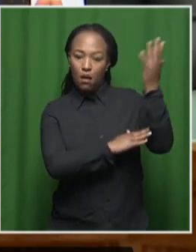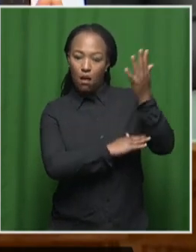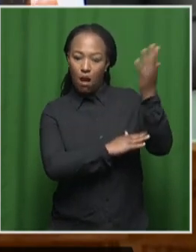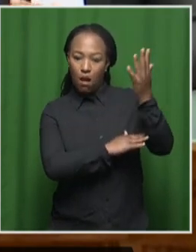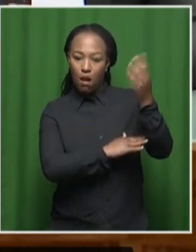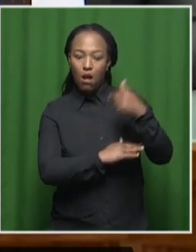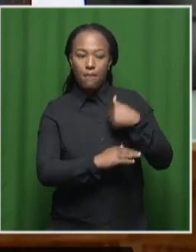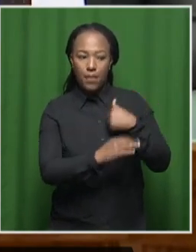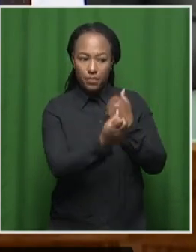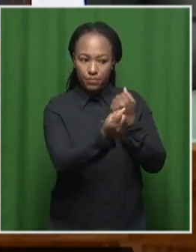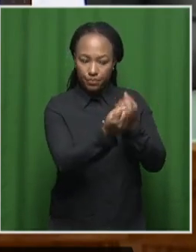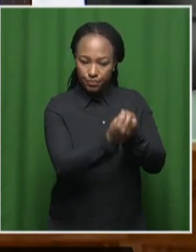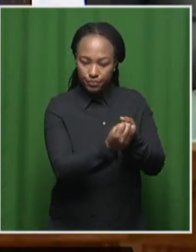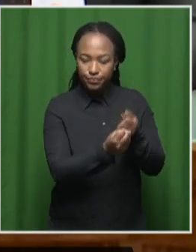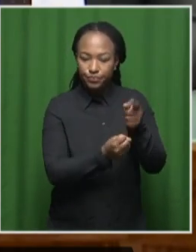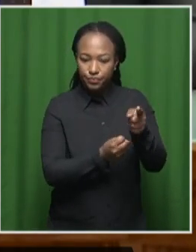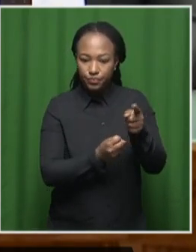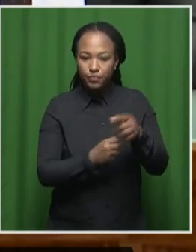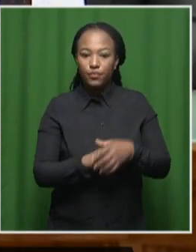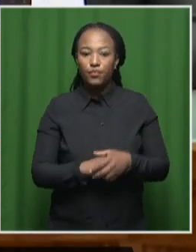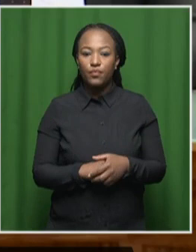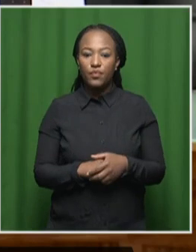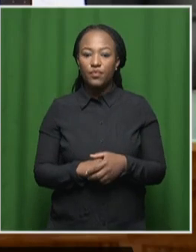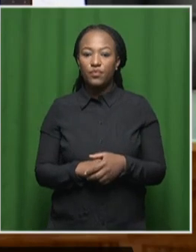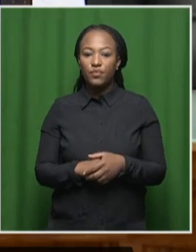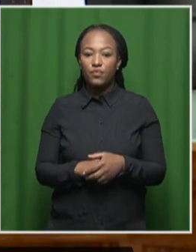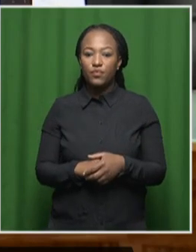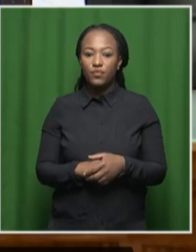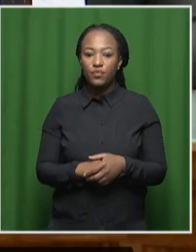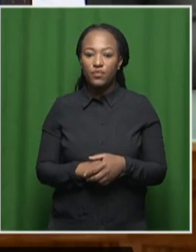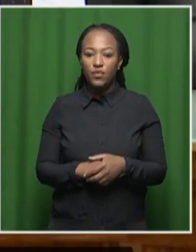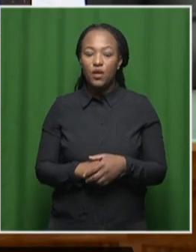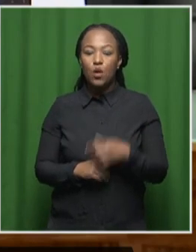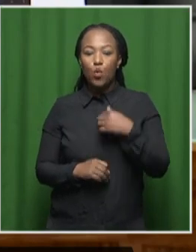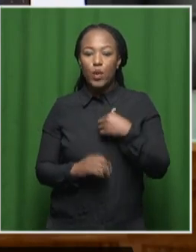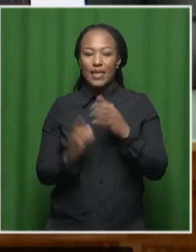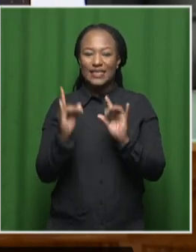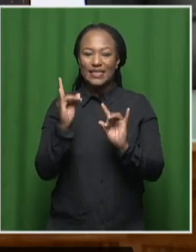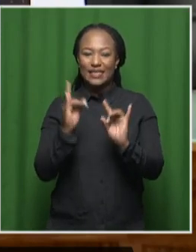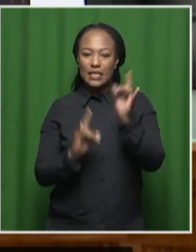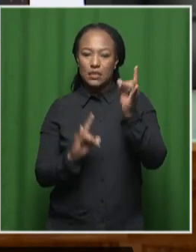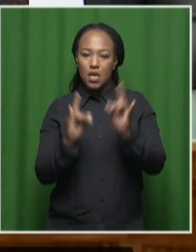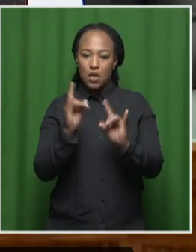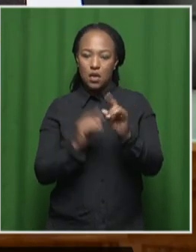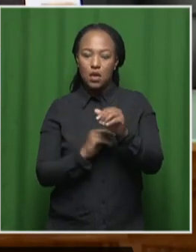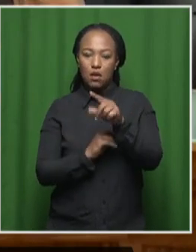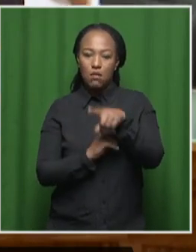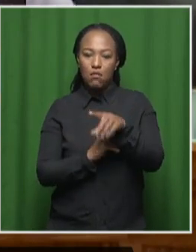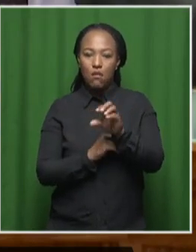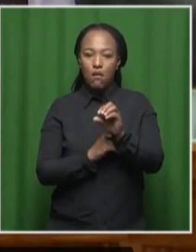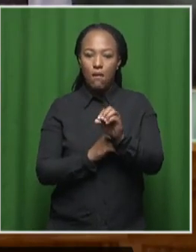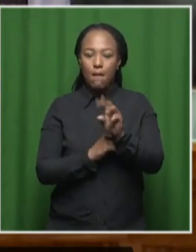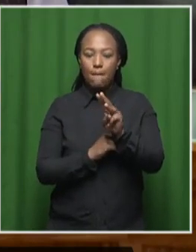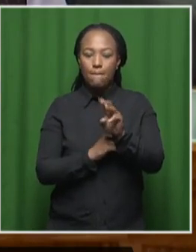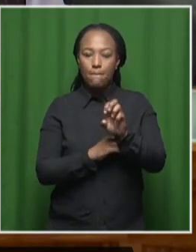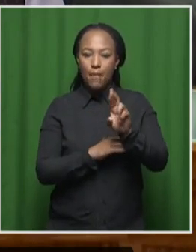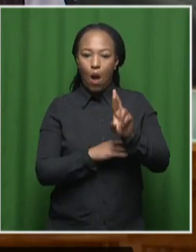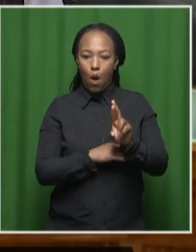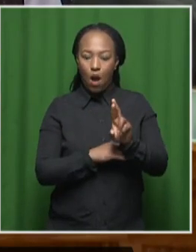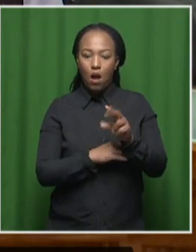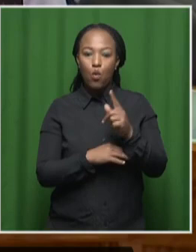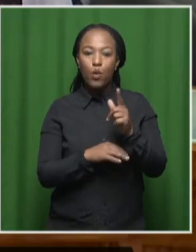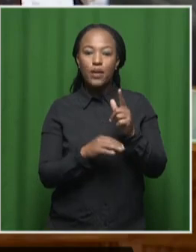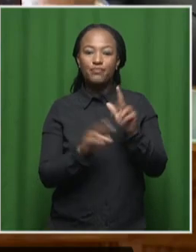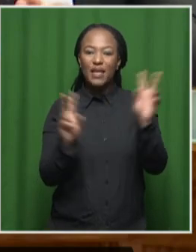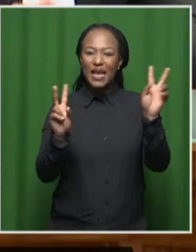to, in that as City Power, we've got an energy plan